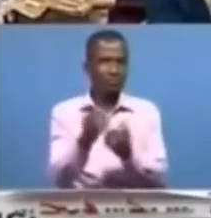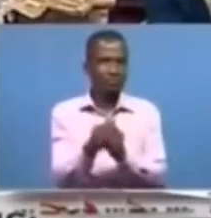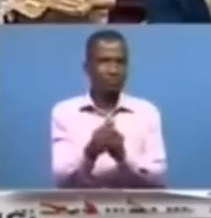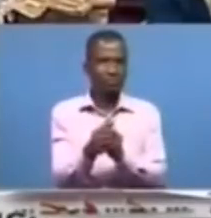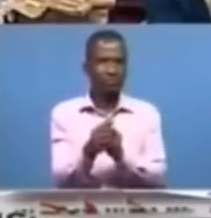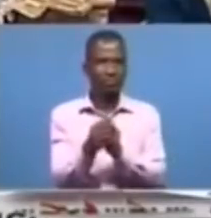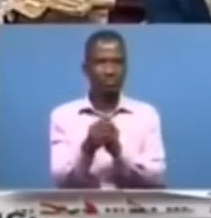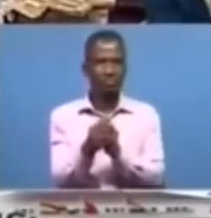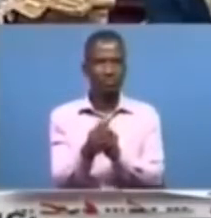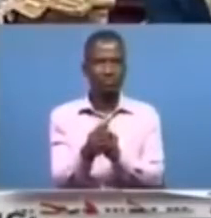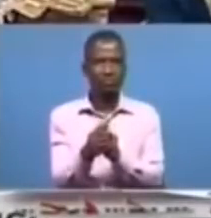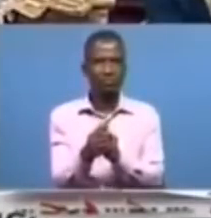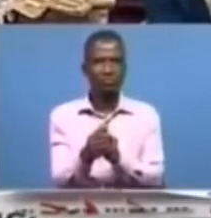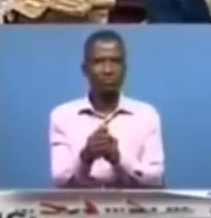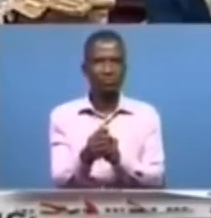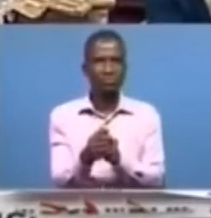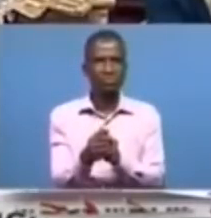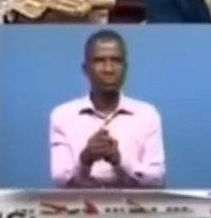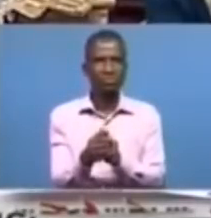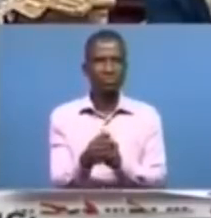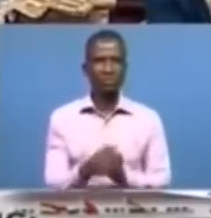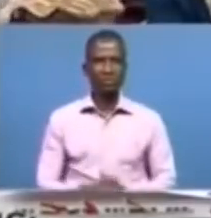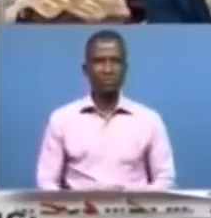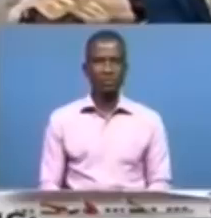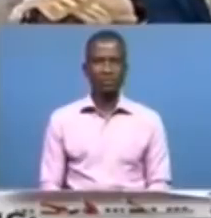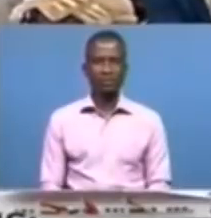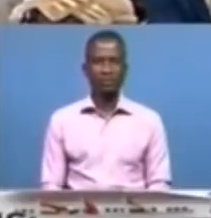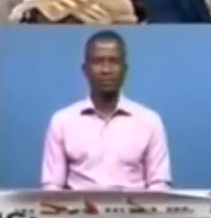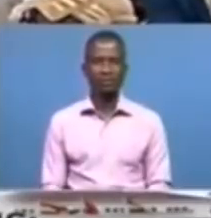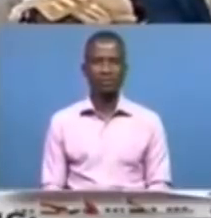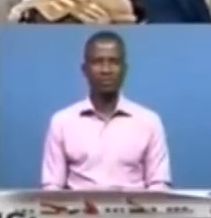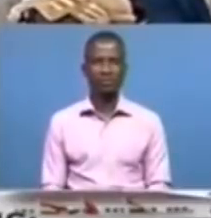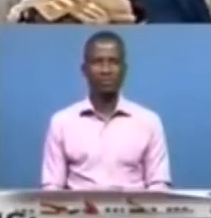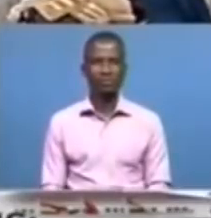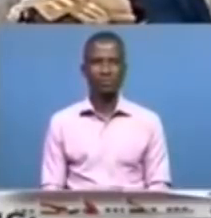in accordance with the decision Republic and Tete.